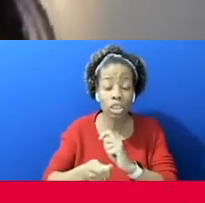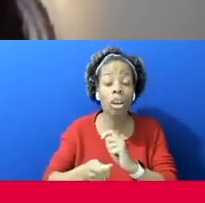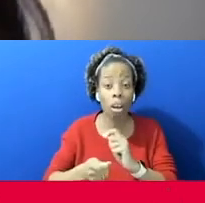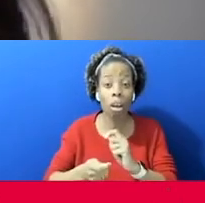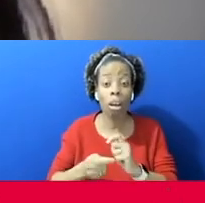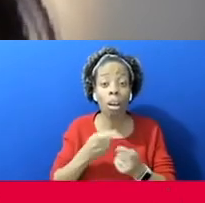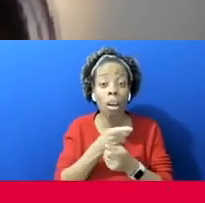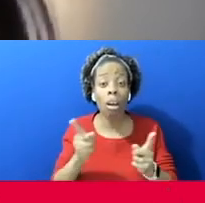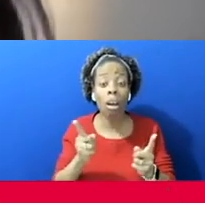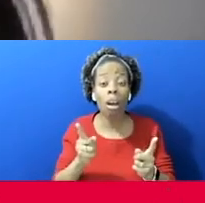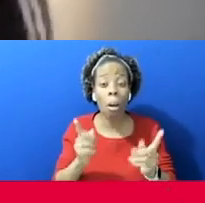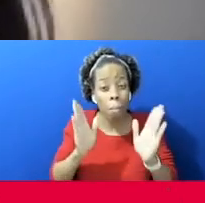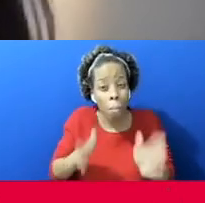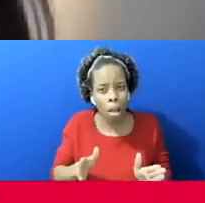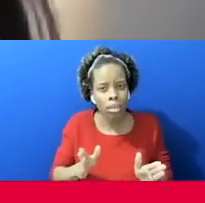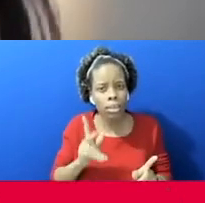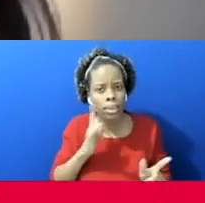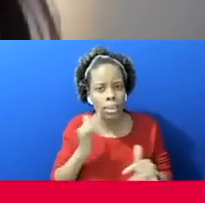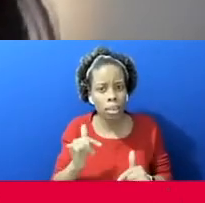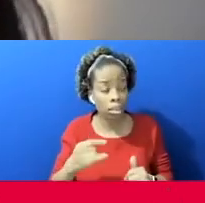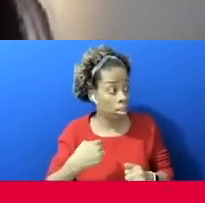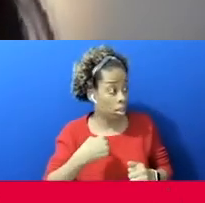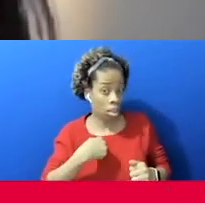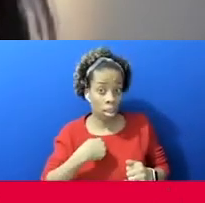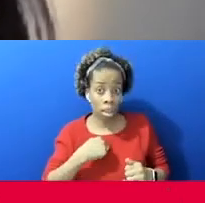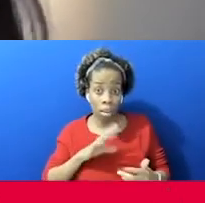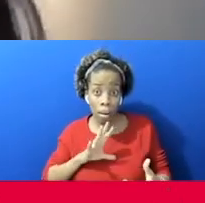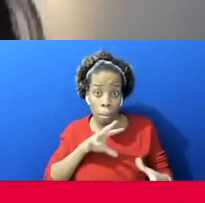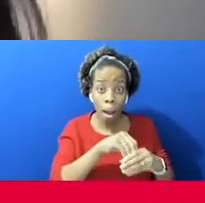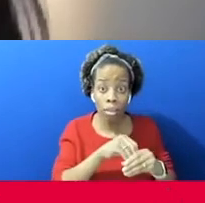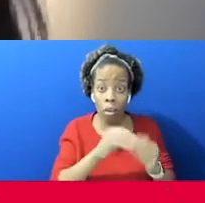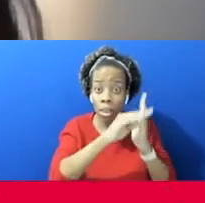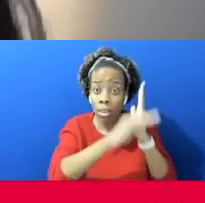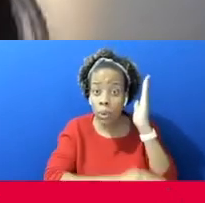you're not isolating yourself from society, from the working class, from the